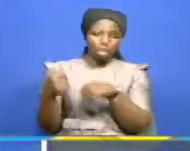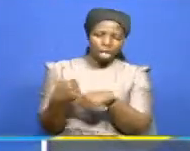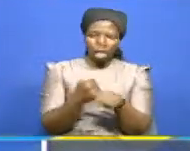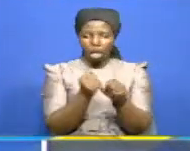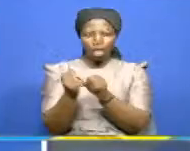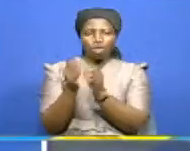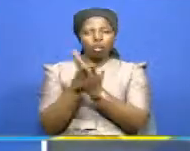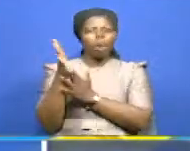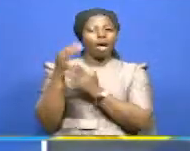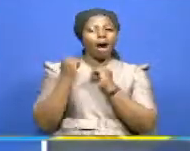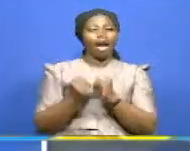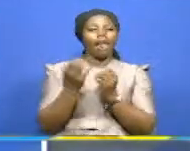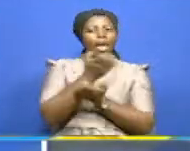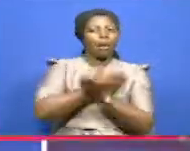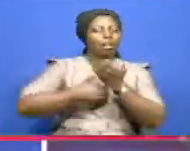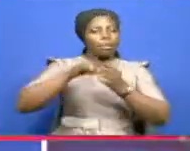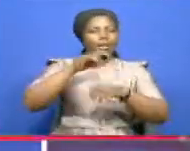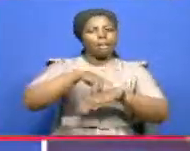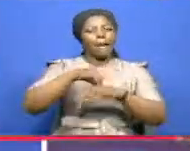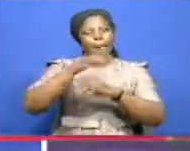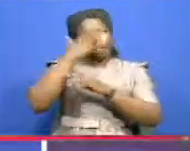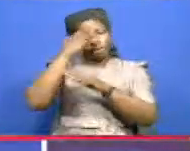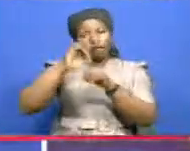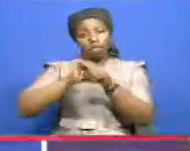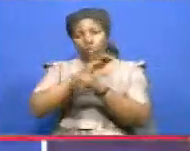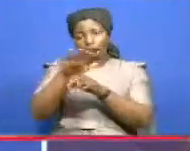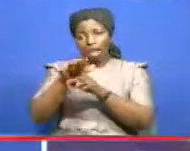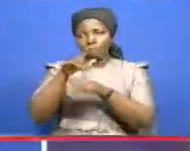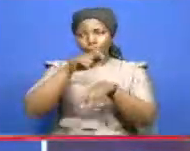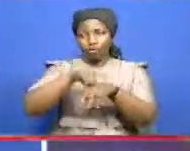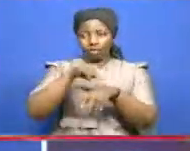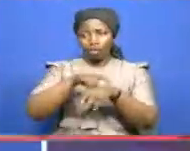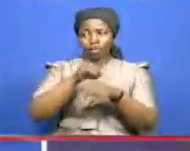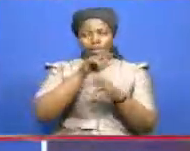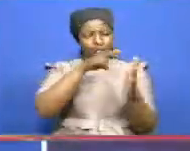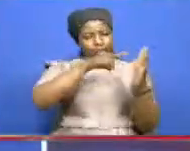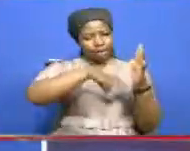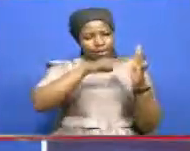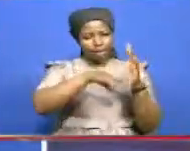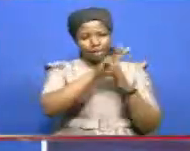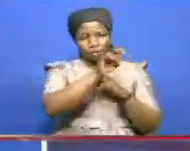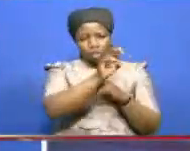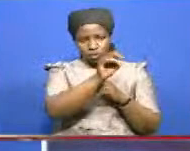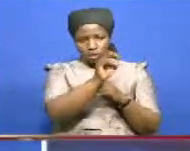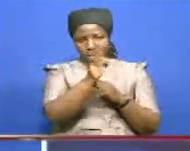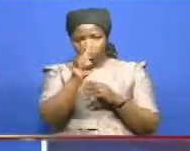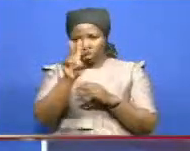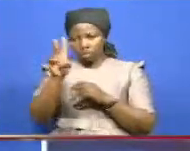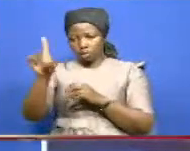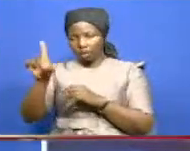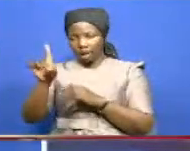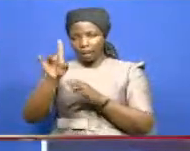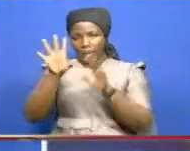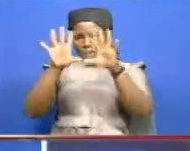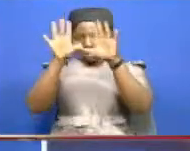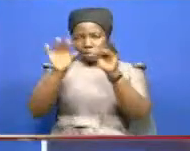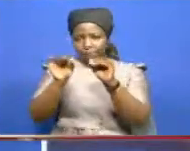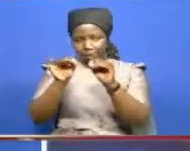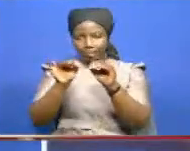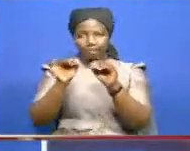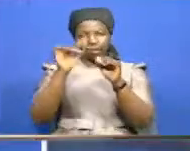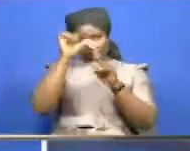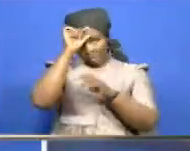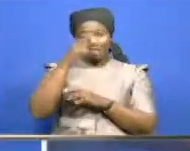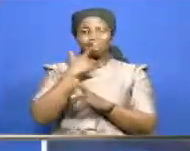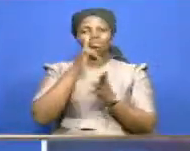occasioned by the COVID-19 pandemic. During the reading of the 2020-2021 budget estimates, the government said it intends